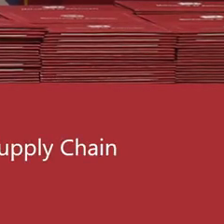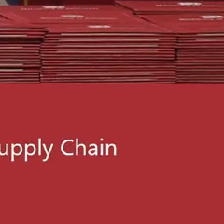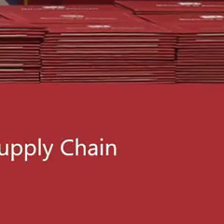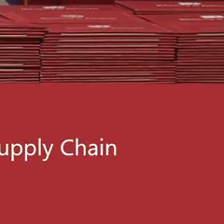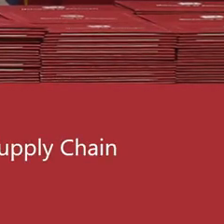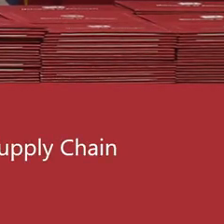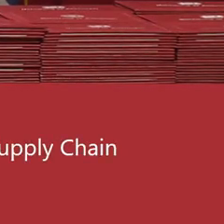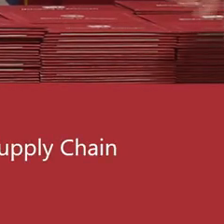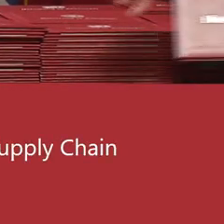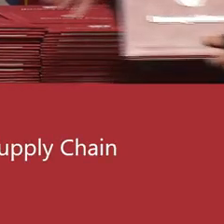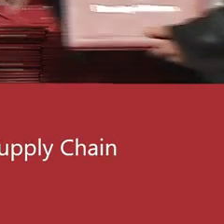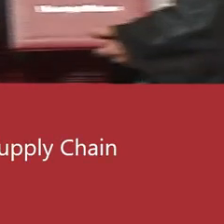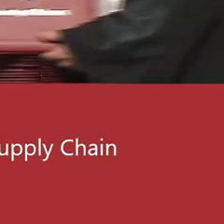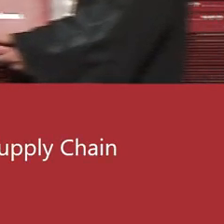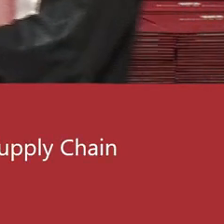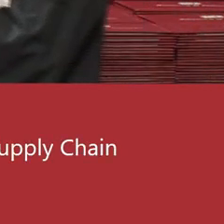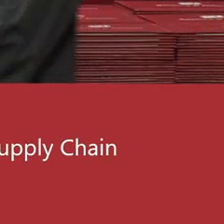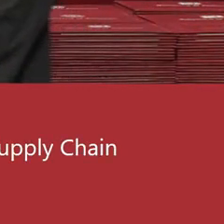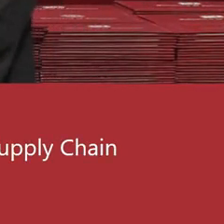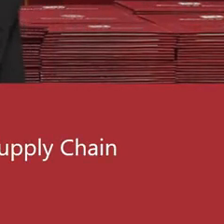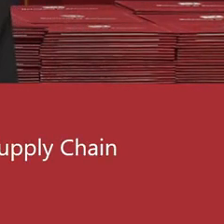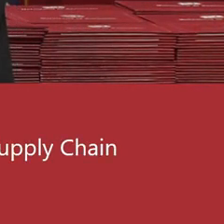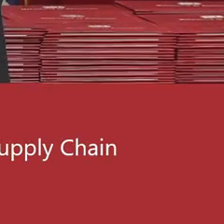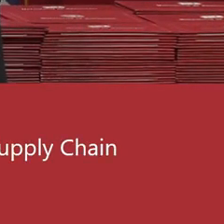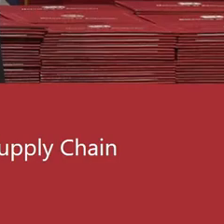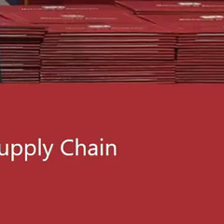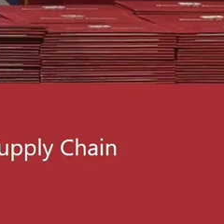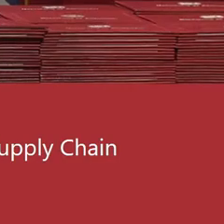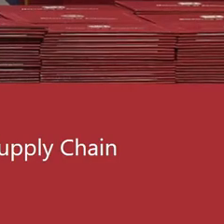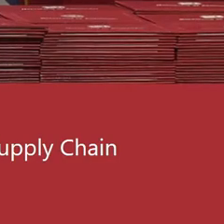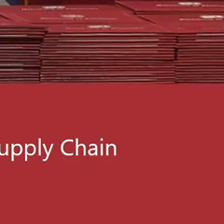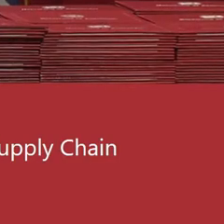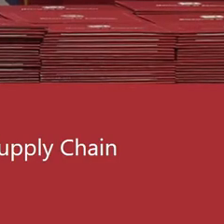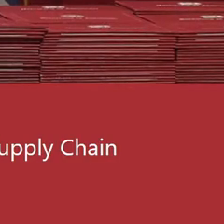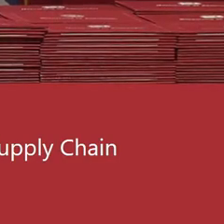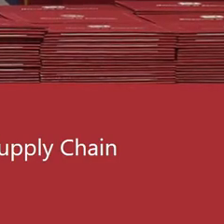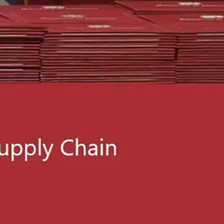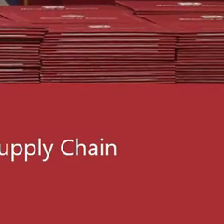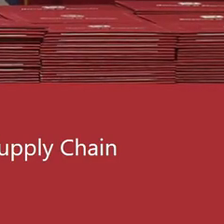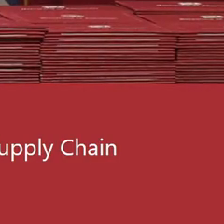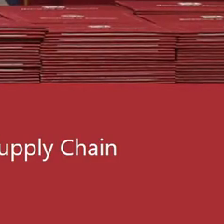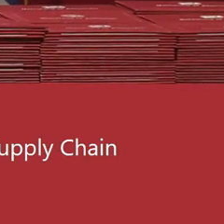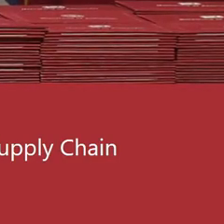Jackson Thomas Scott, magna cum laude.